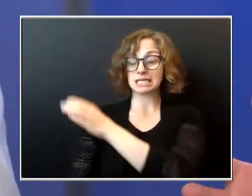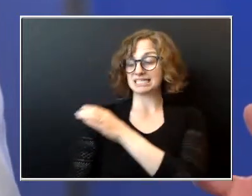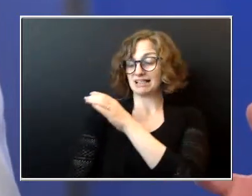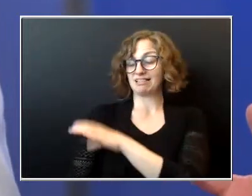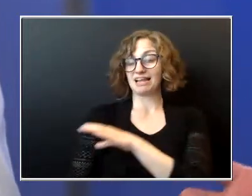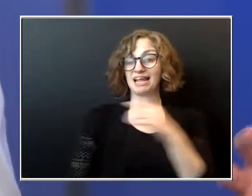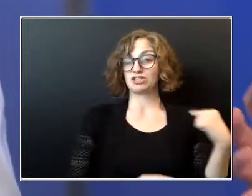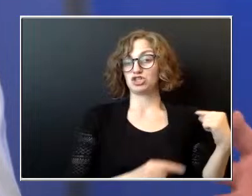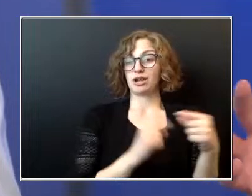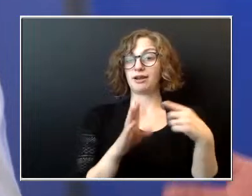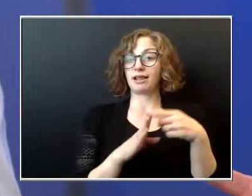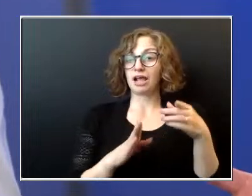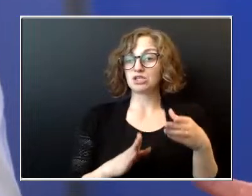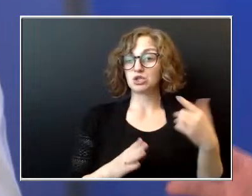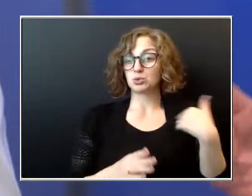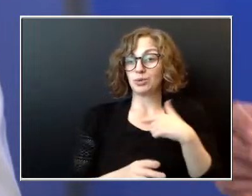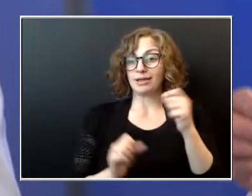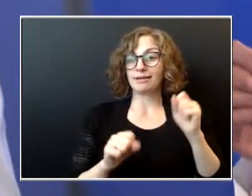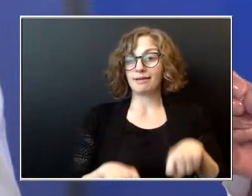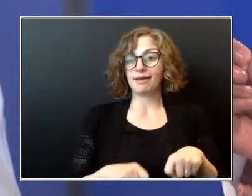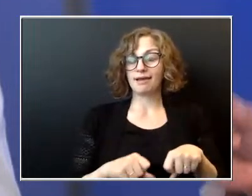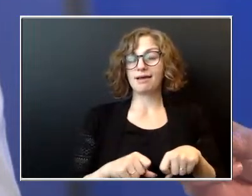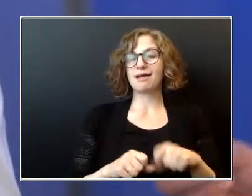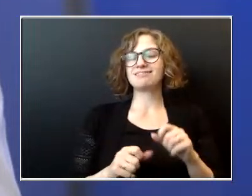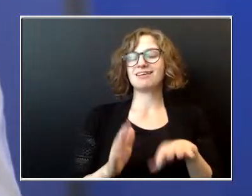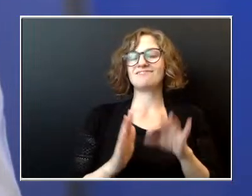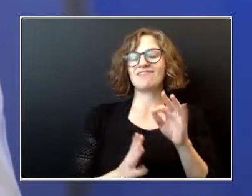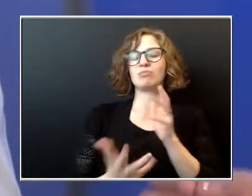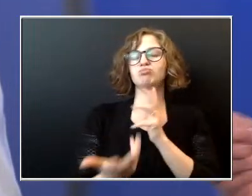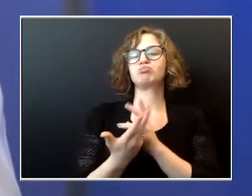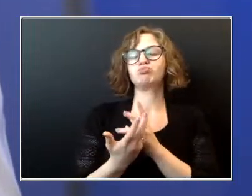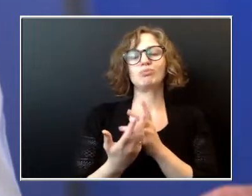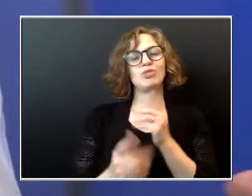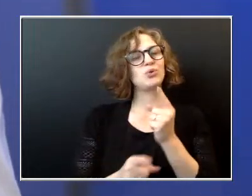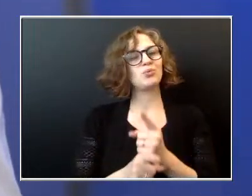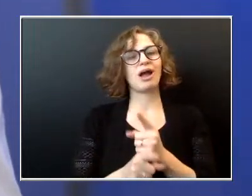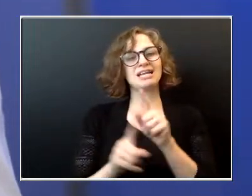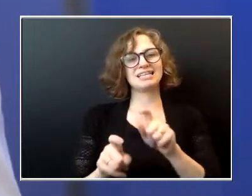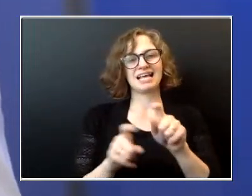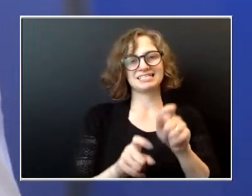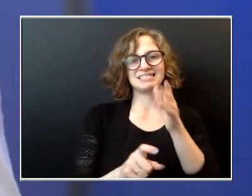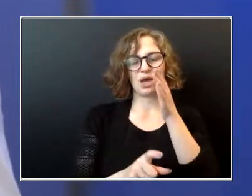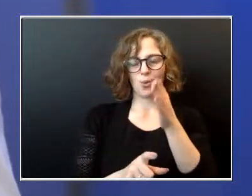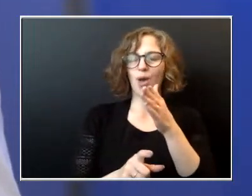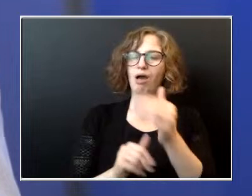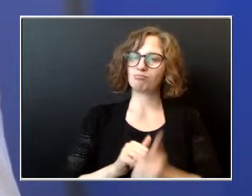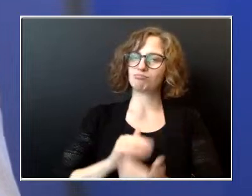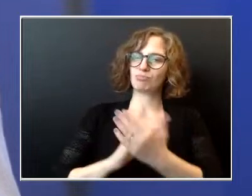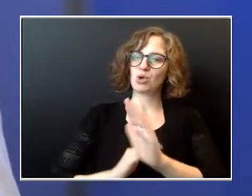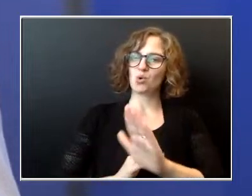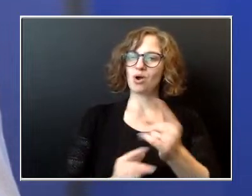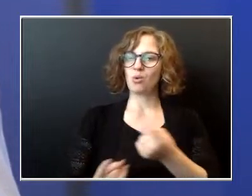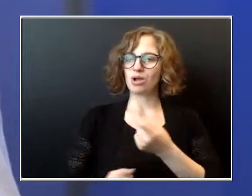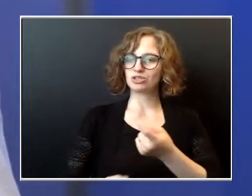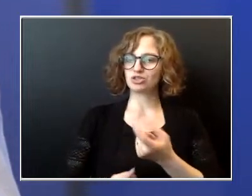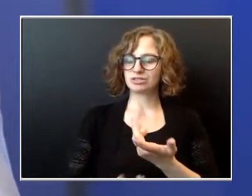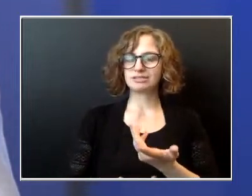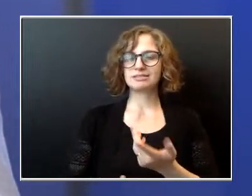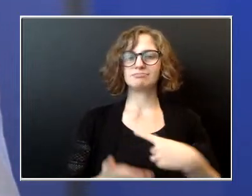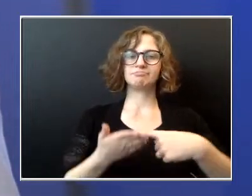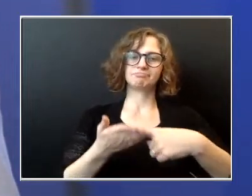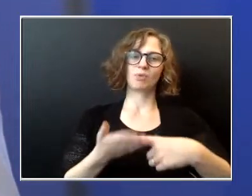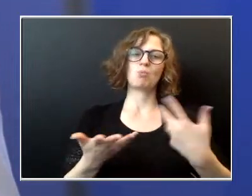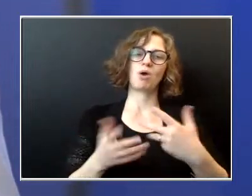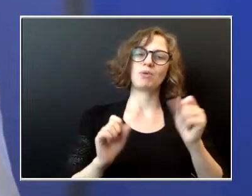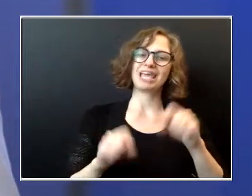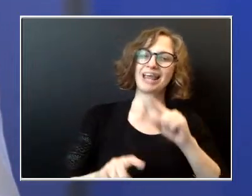can help find the right test that will help address those questions and discuss with you what it can and cannot answer.